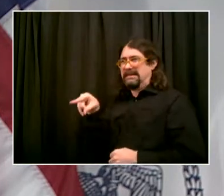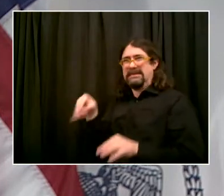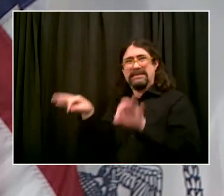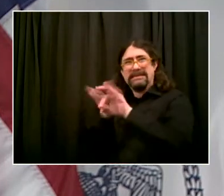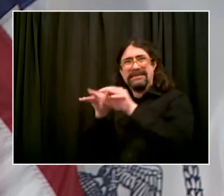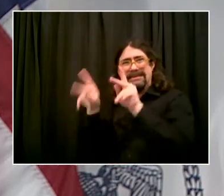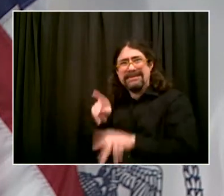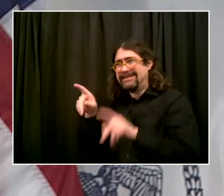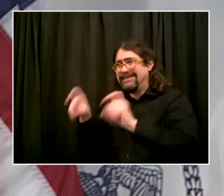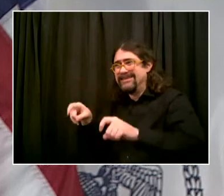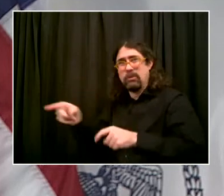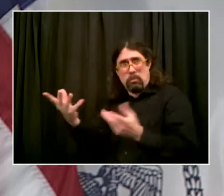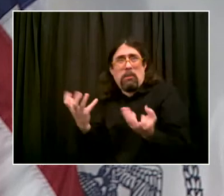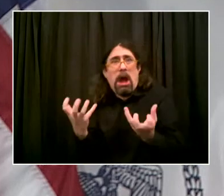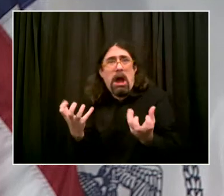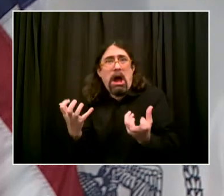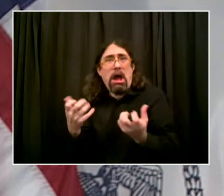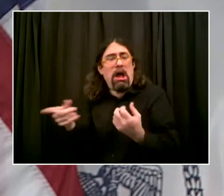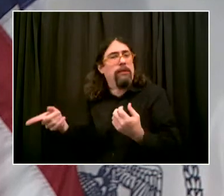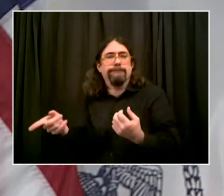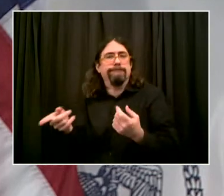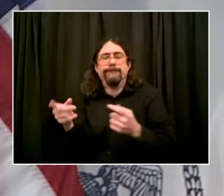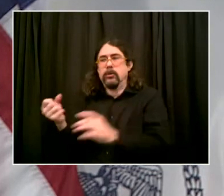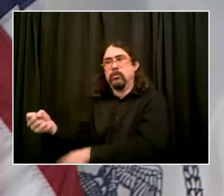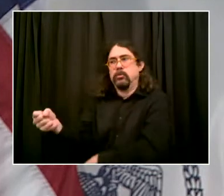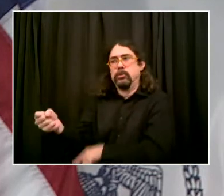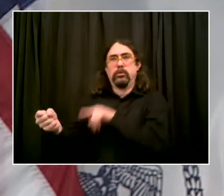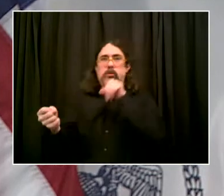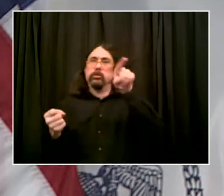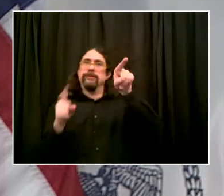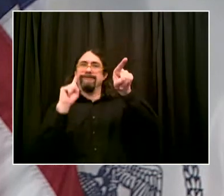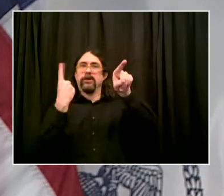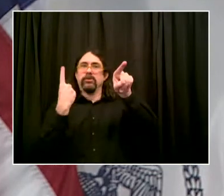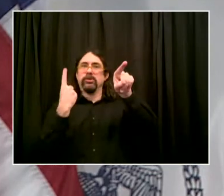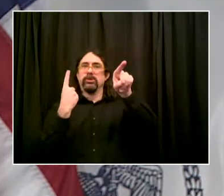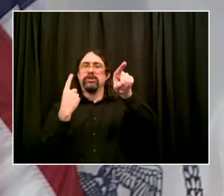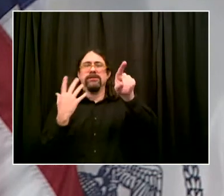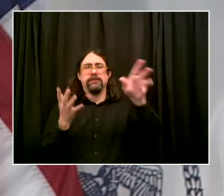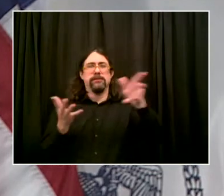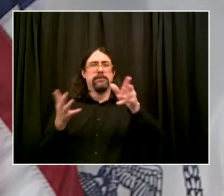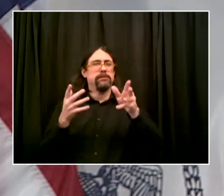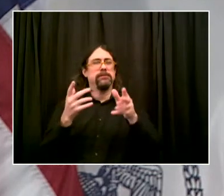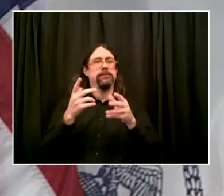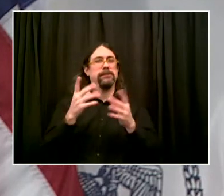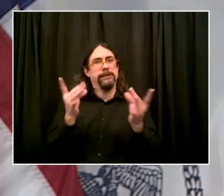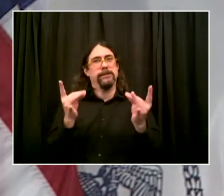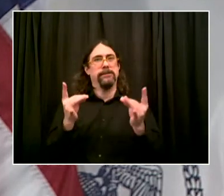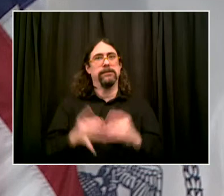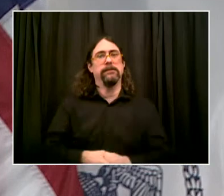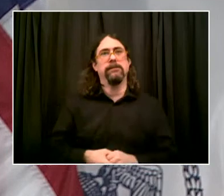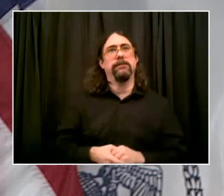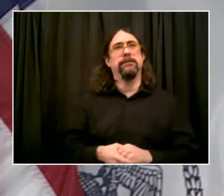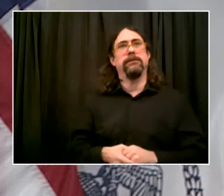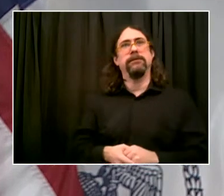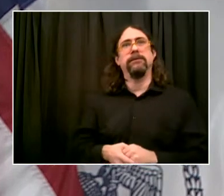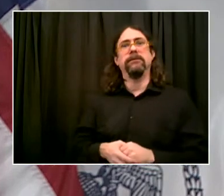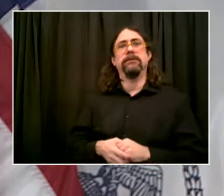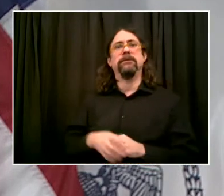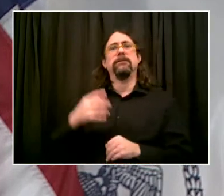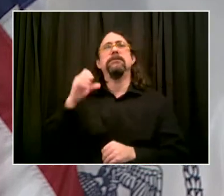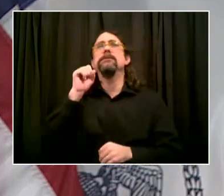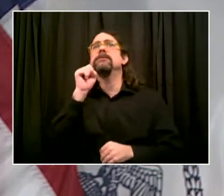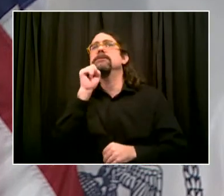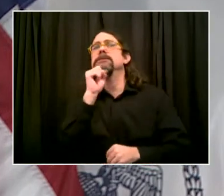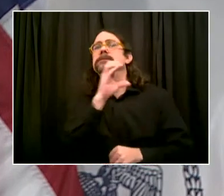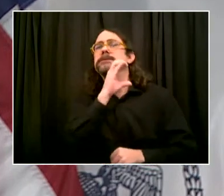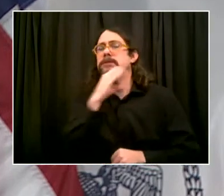vaccine. Anybody who is a senior citizen who desperately wants that vaccine, we want to help, we want to support. Any family member